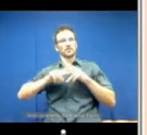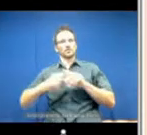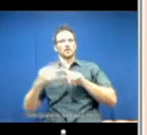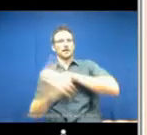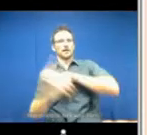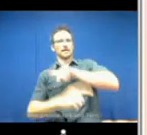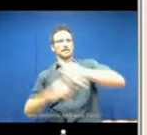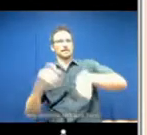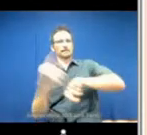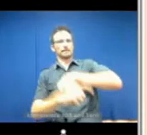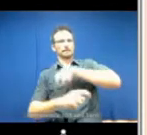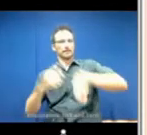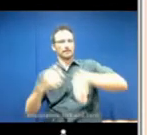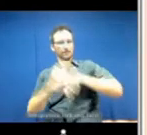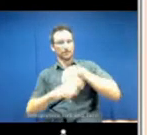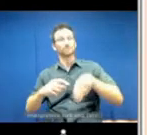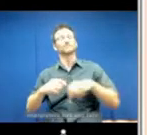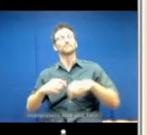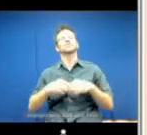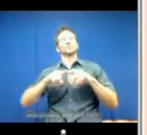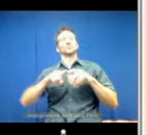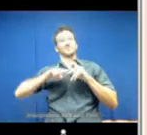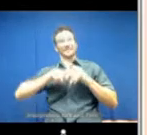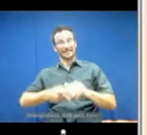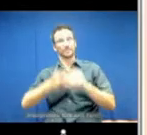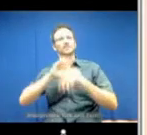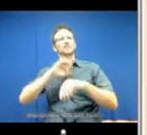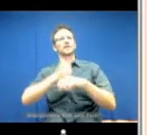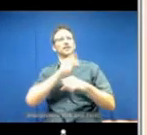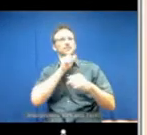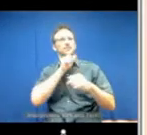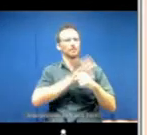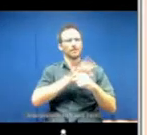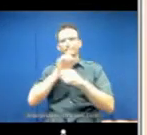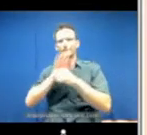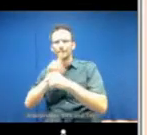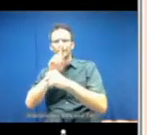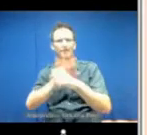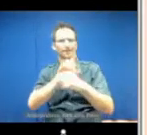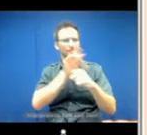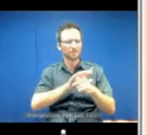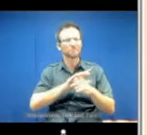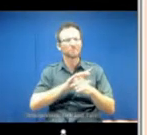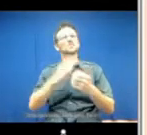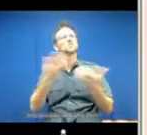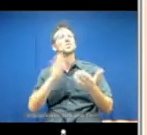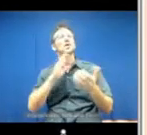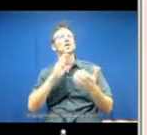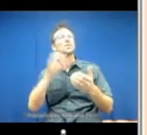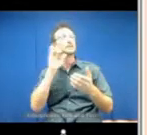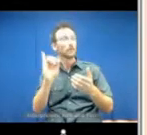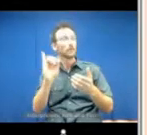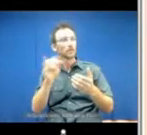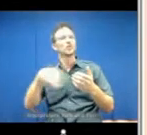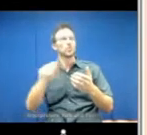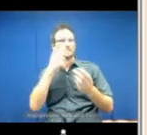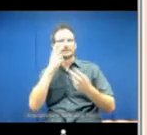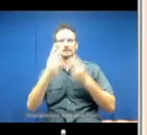commitments. Let me give you an example of what they look like. You'll hear this in every single deposition that you interpret.